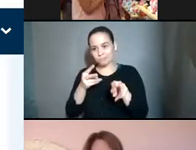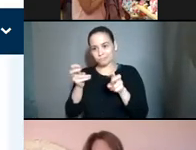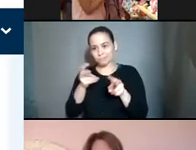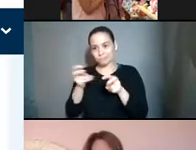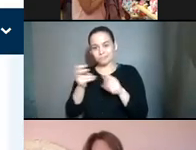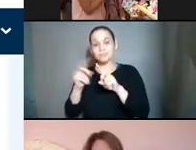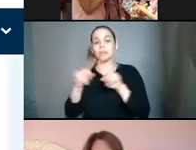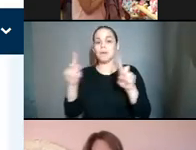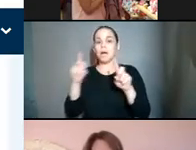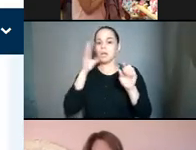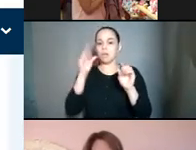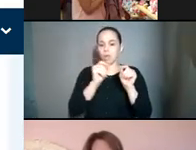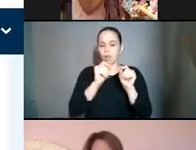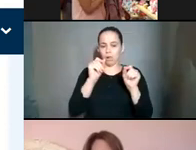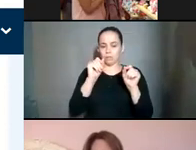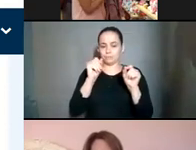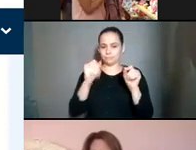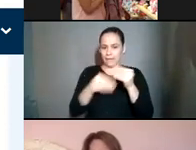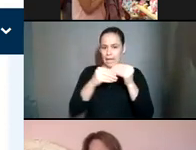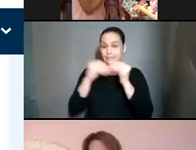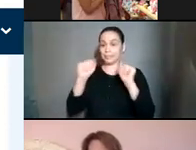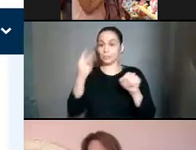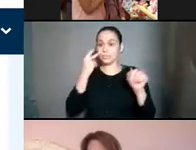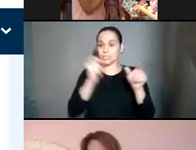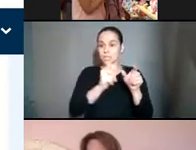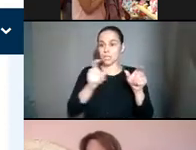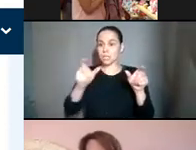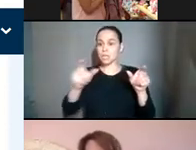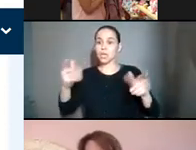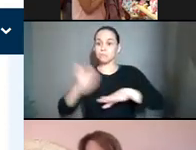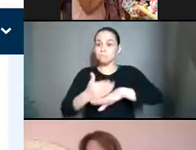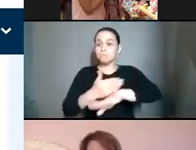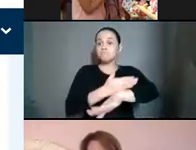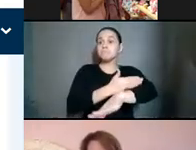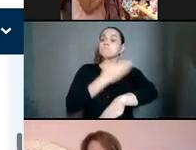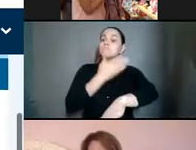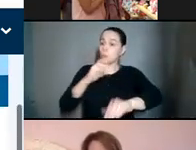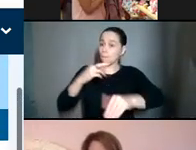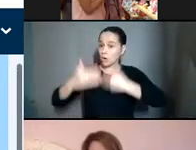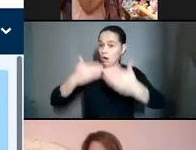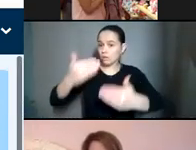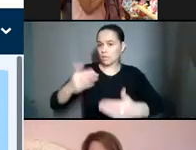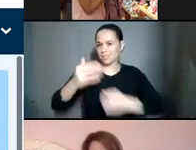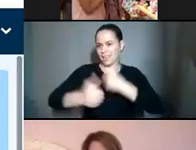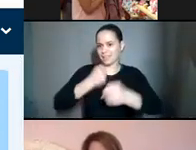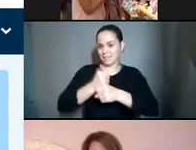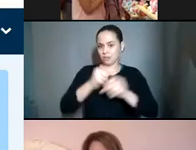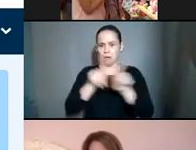the growth that took place during that year, as well as the achievements.